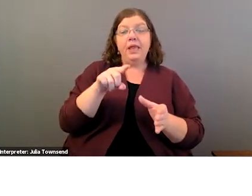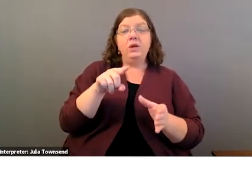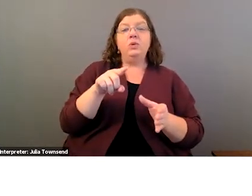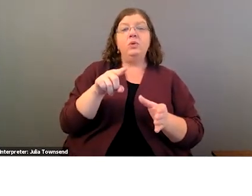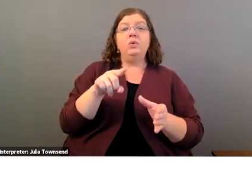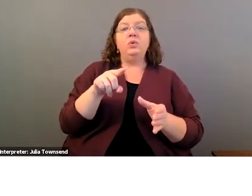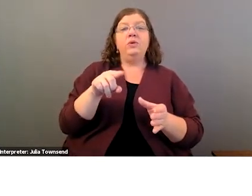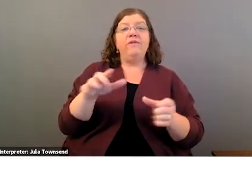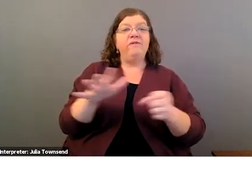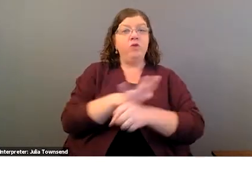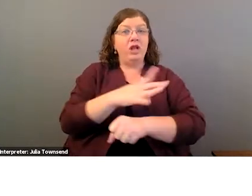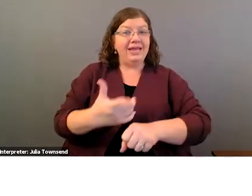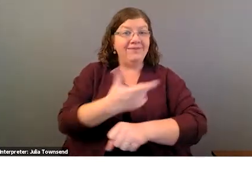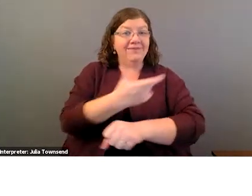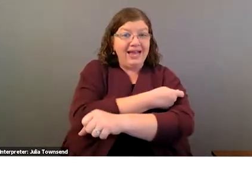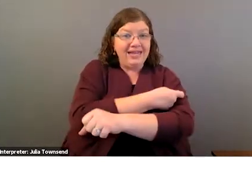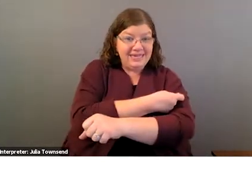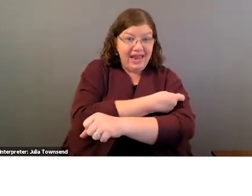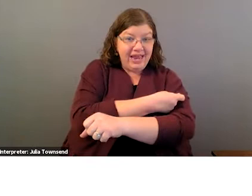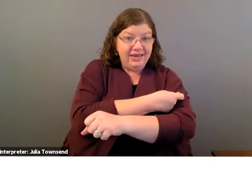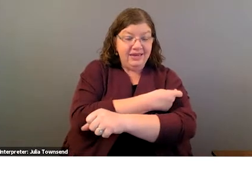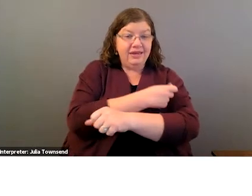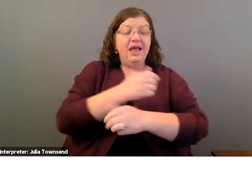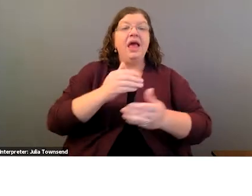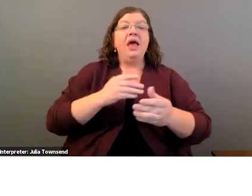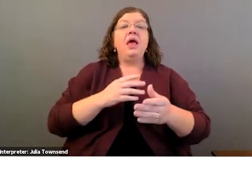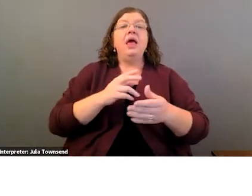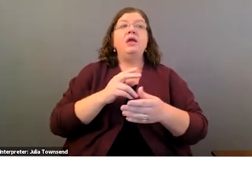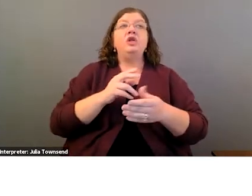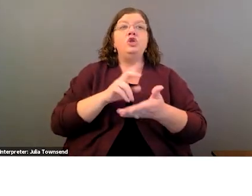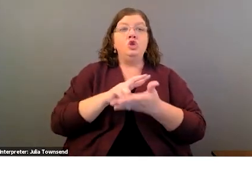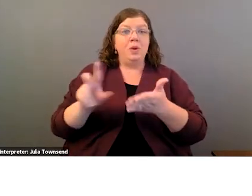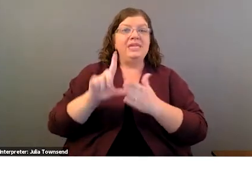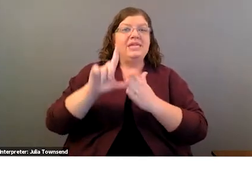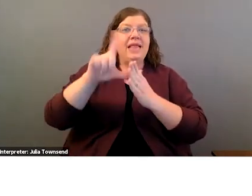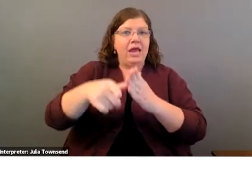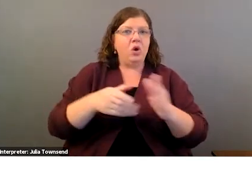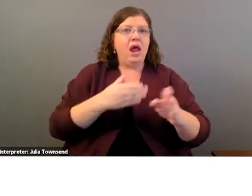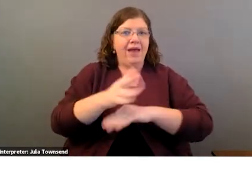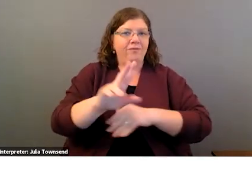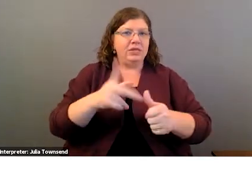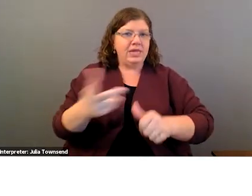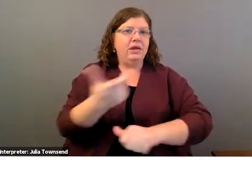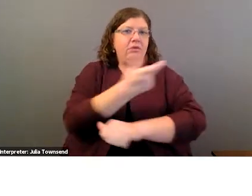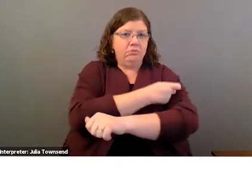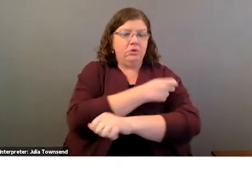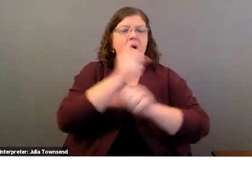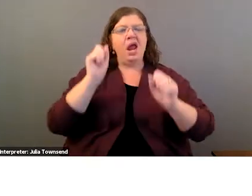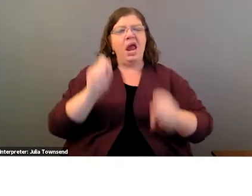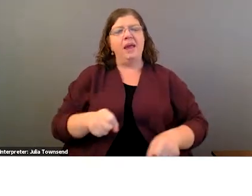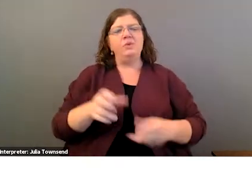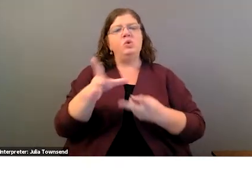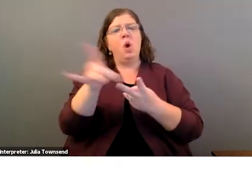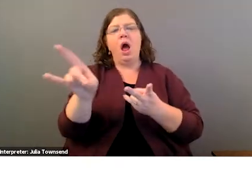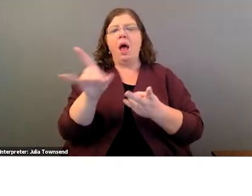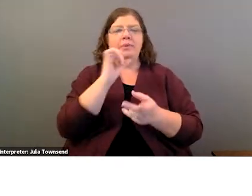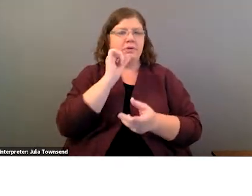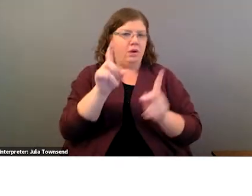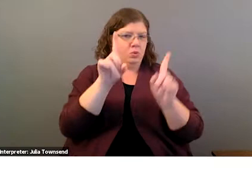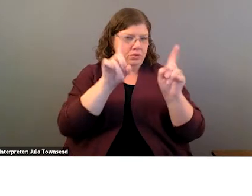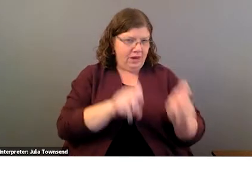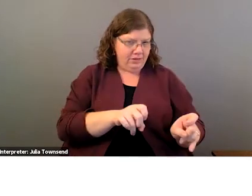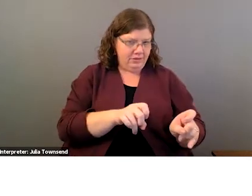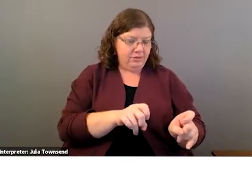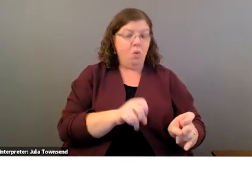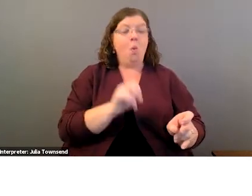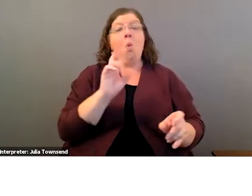fully vaccinated, 2 weeks beyond full vaccination, are able to opt out, but they may continue